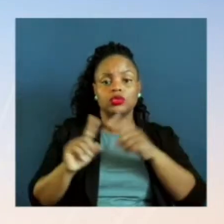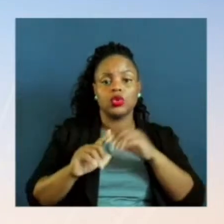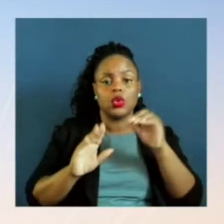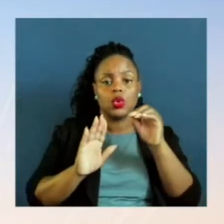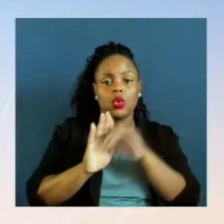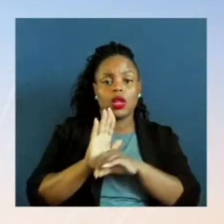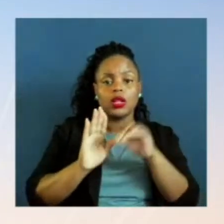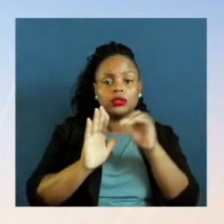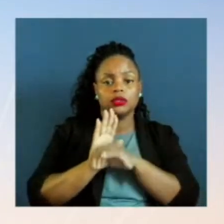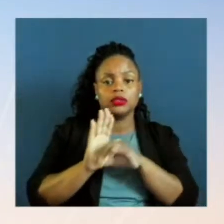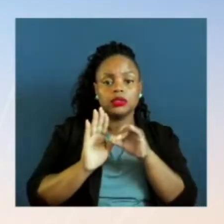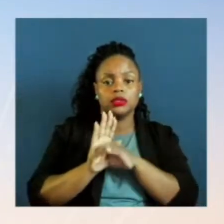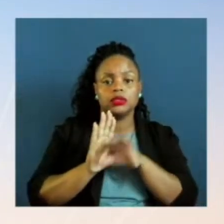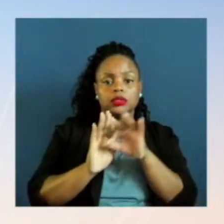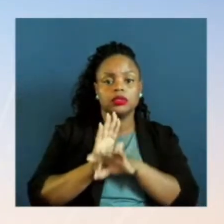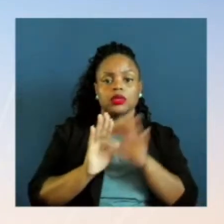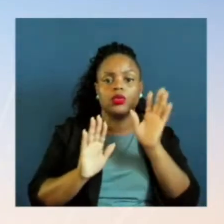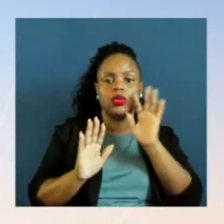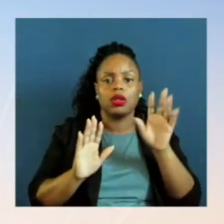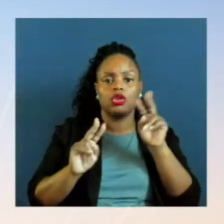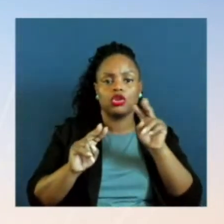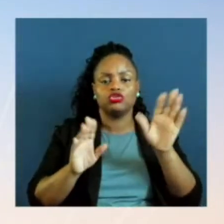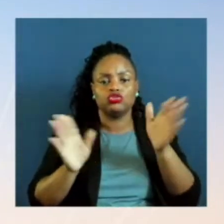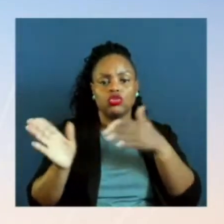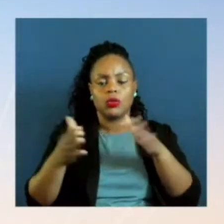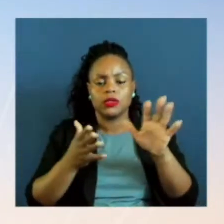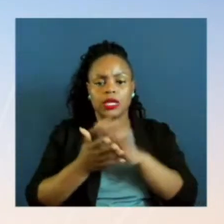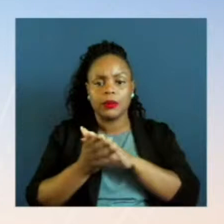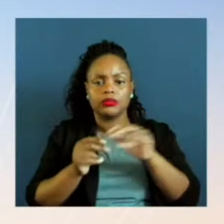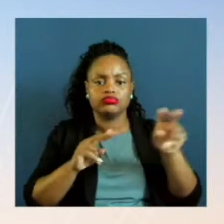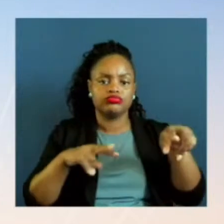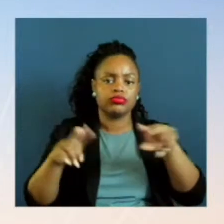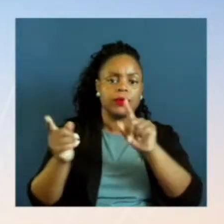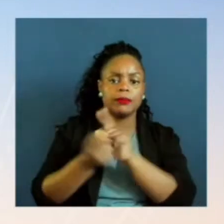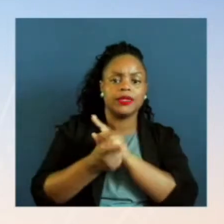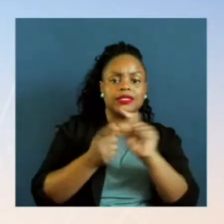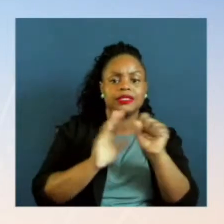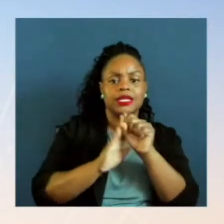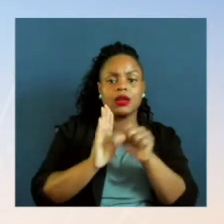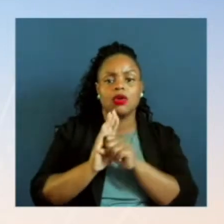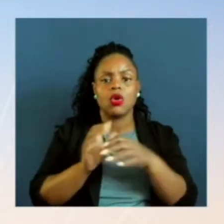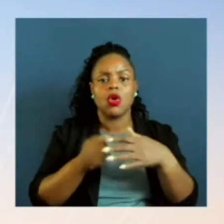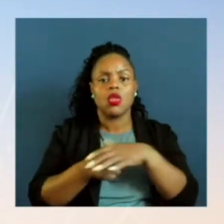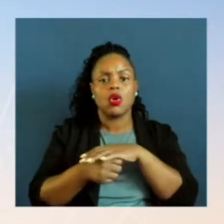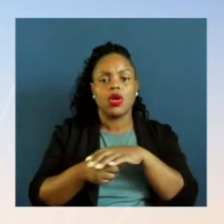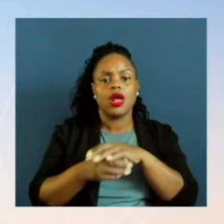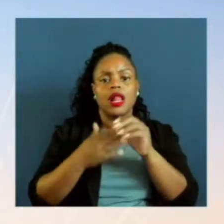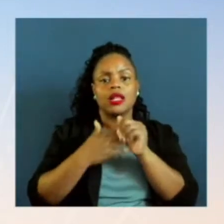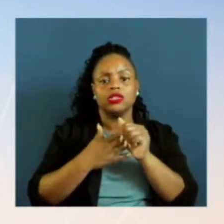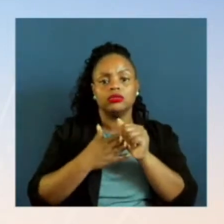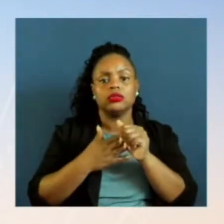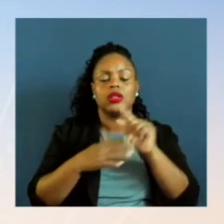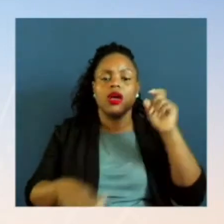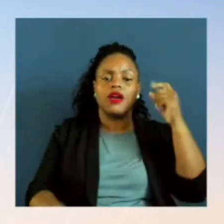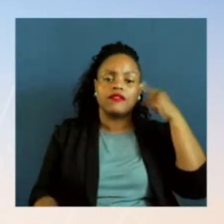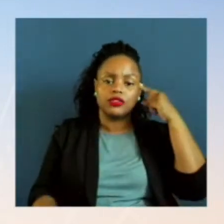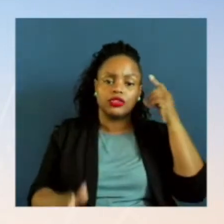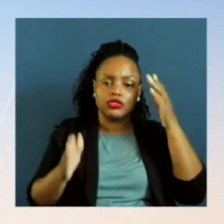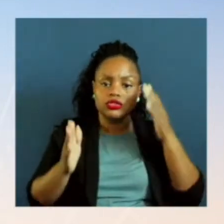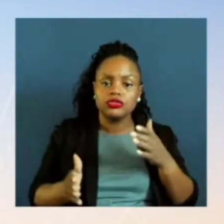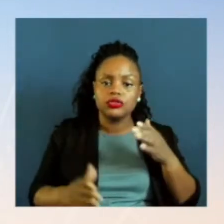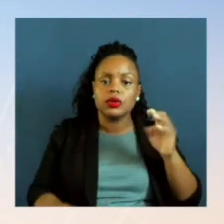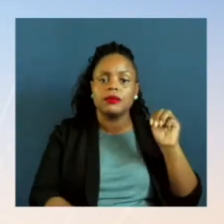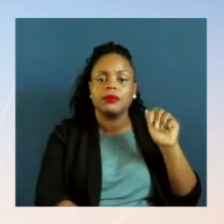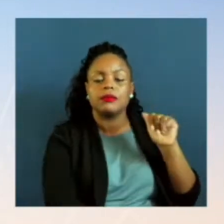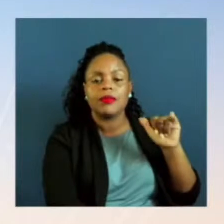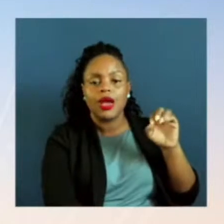from the hurricane. He'll meet with state and local leaders. I would expect that will include the governor and the mayor from impacted